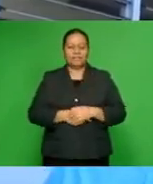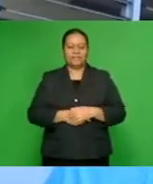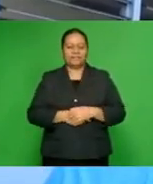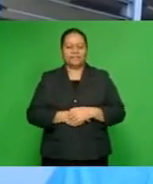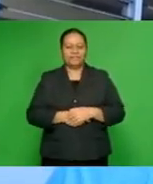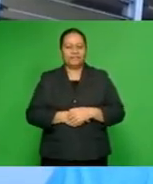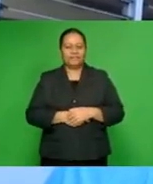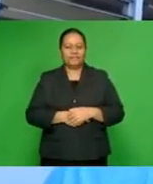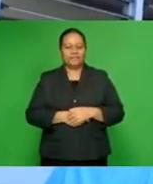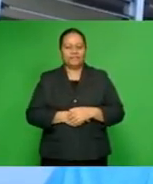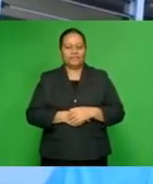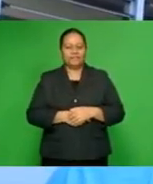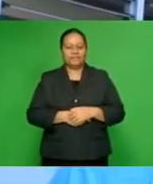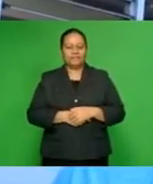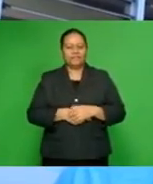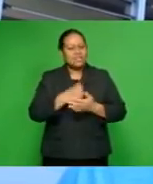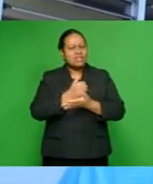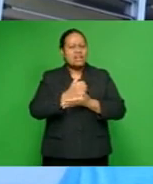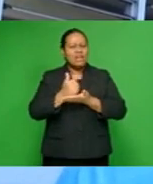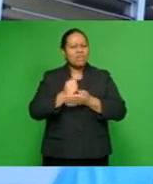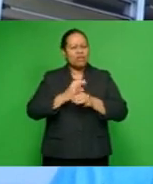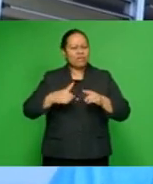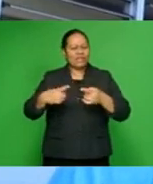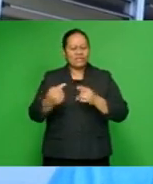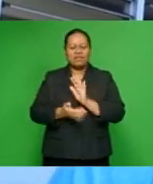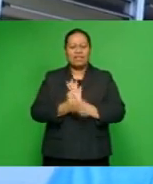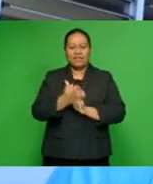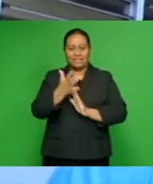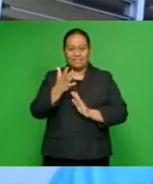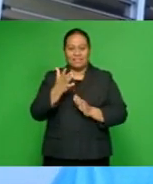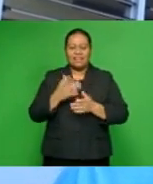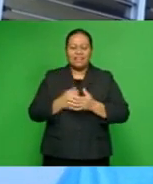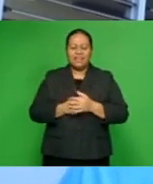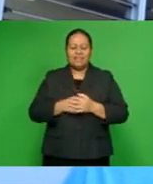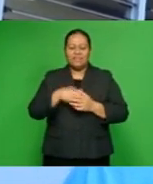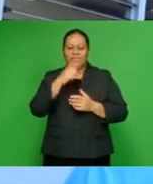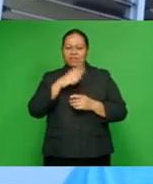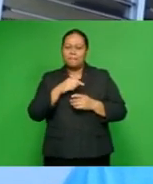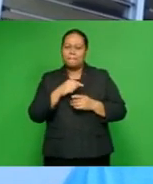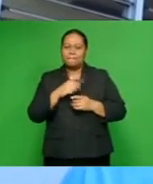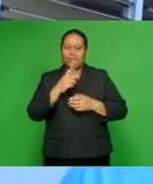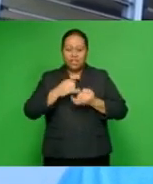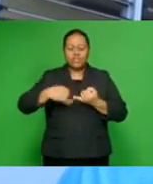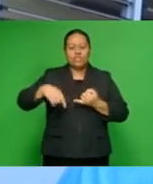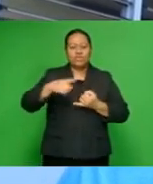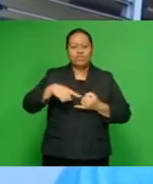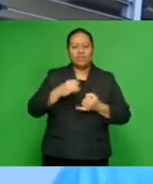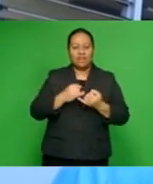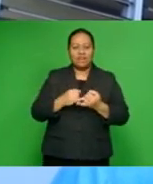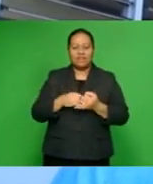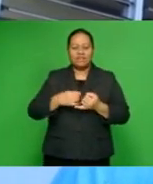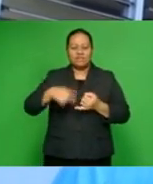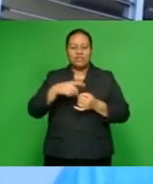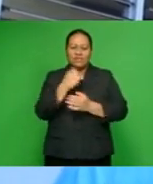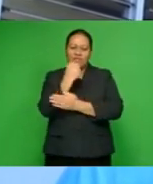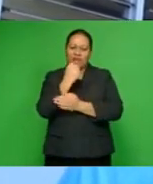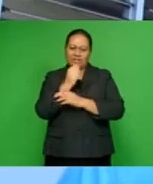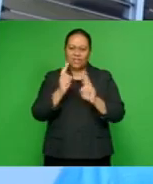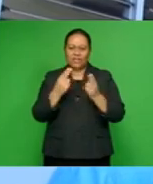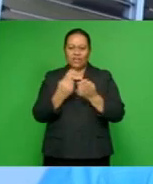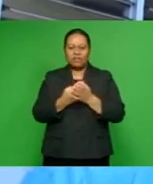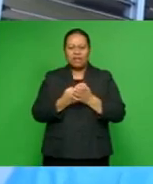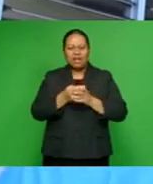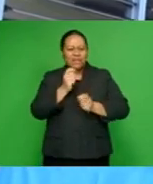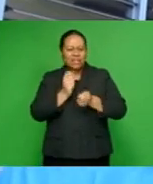a number of high-profile teams that are currently playing, and it's also part of Suva Rugby Union's testing out of